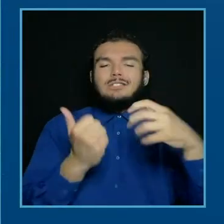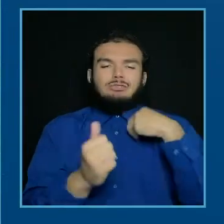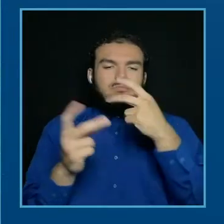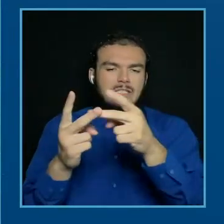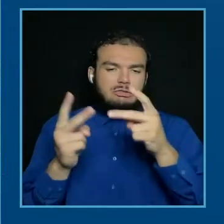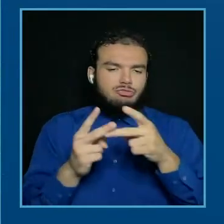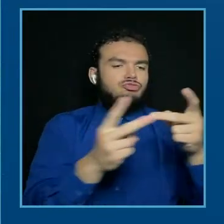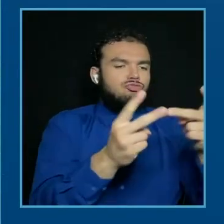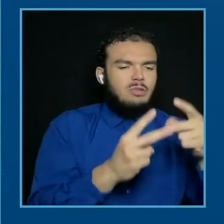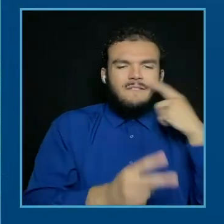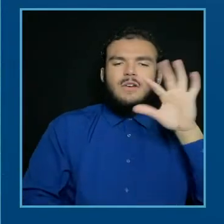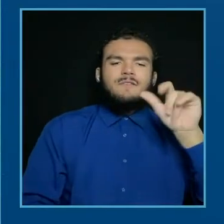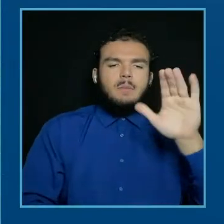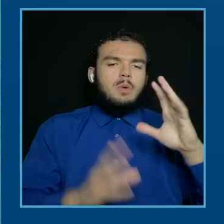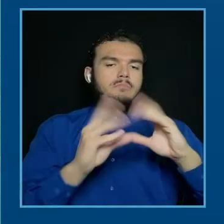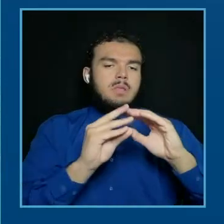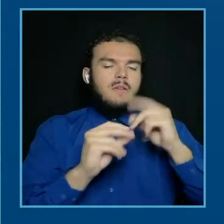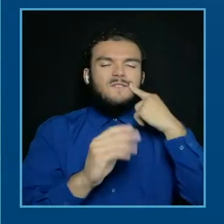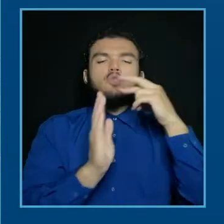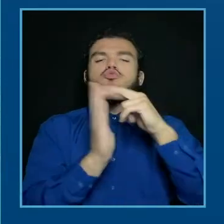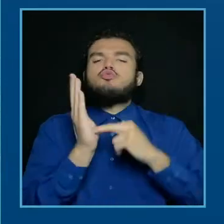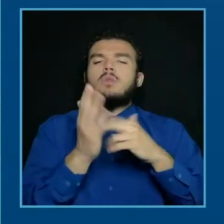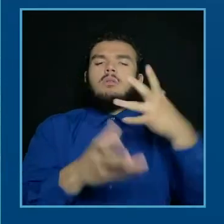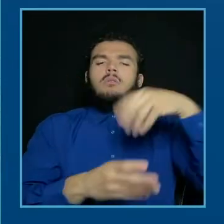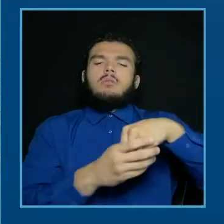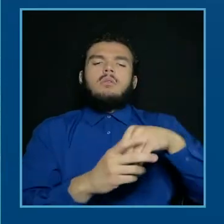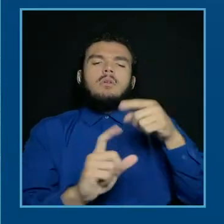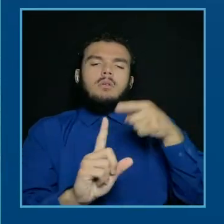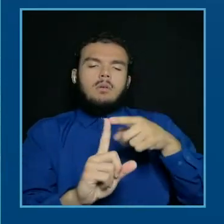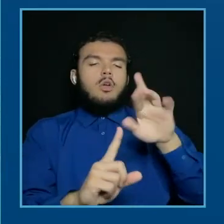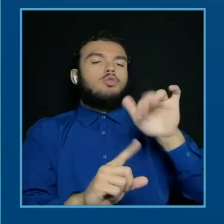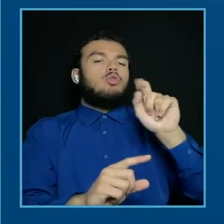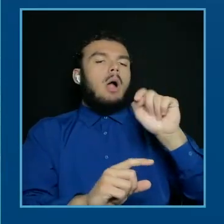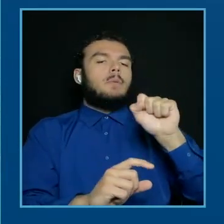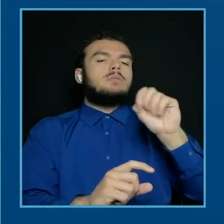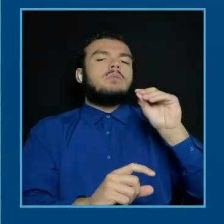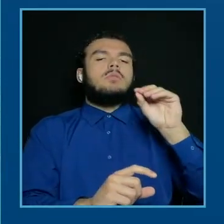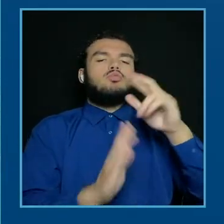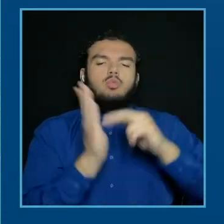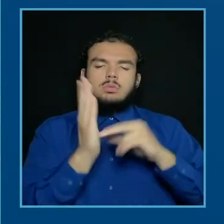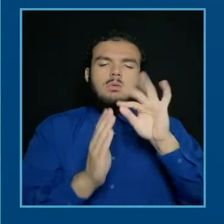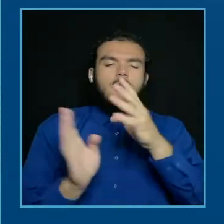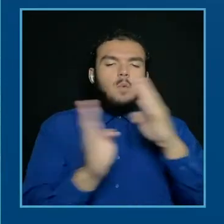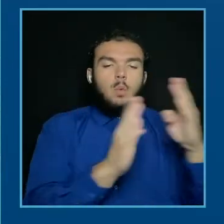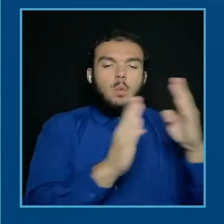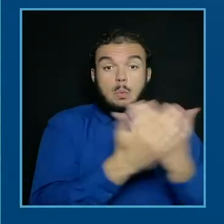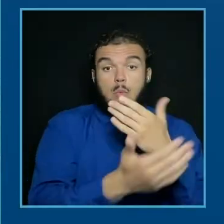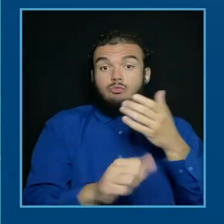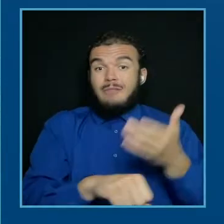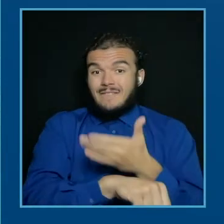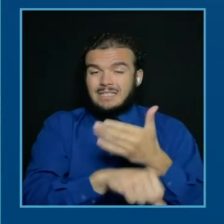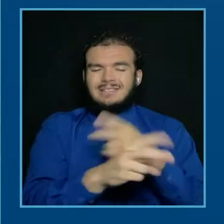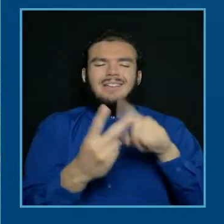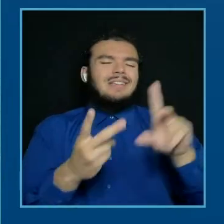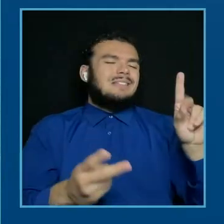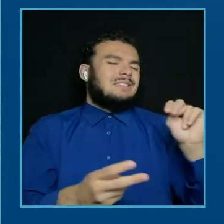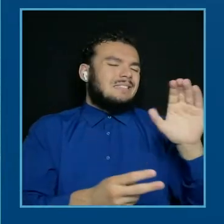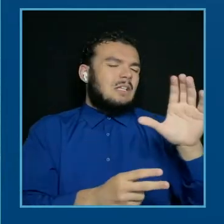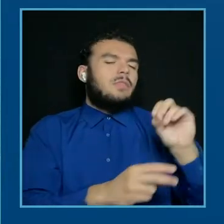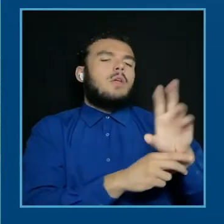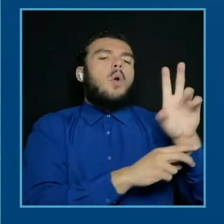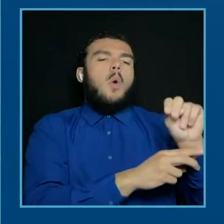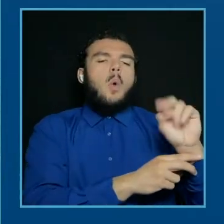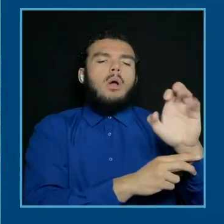February meeting under the rules contained in Robert's Rules of Order newly revised and the DNC's own custom